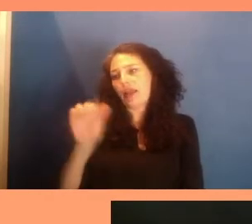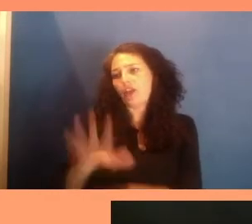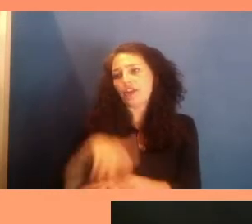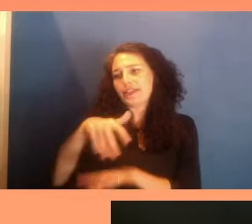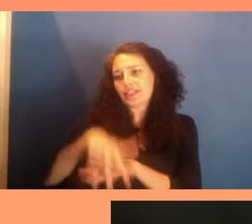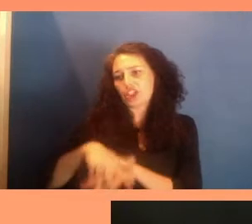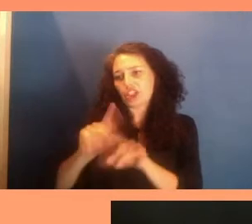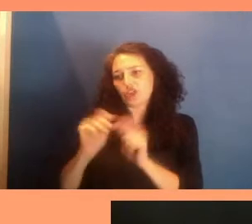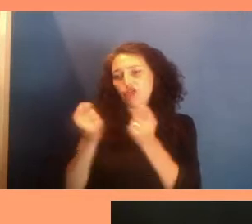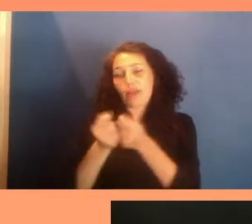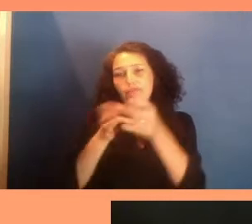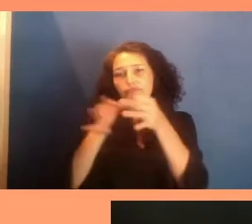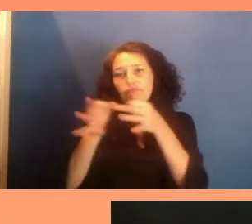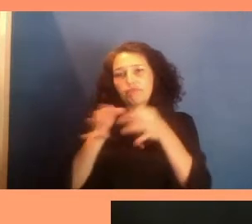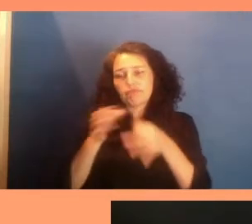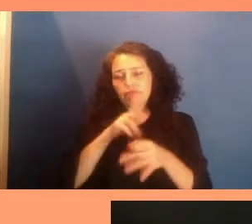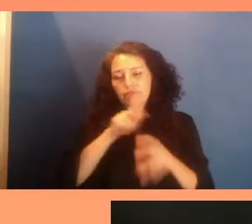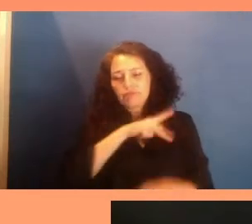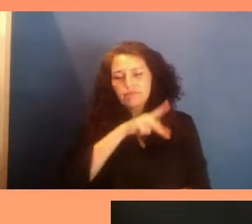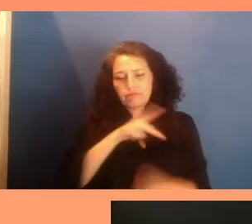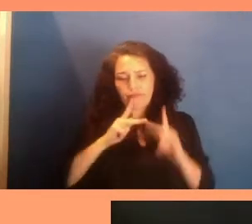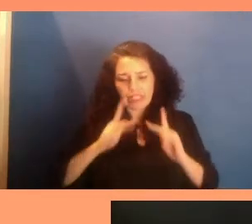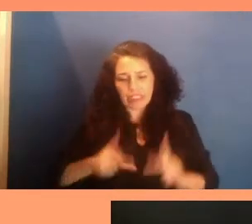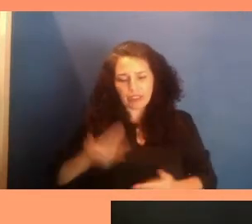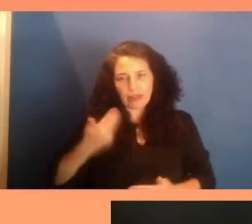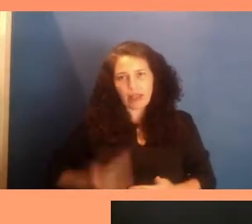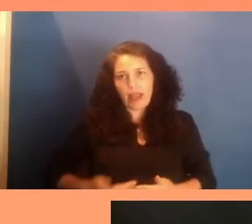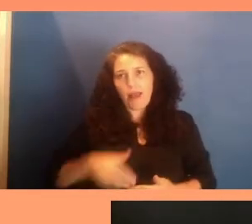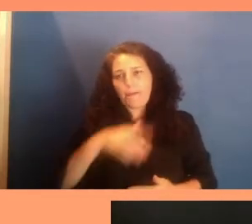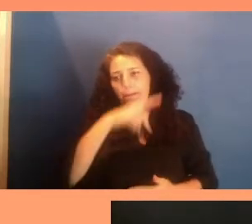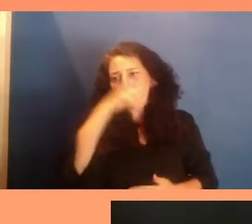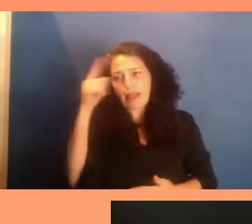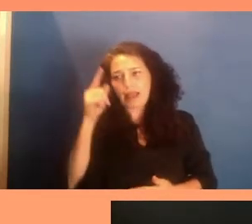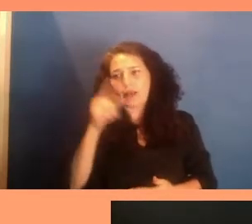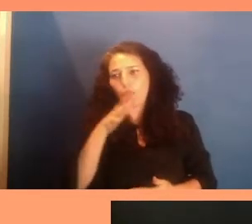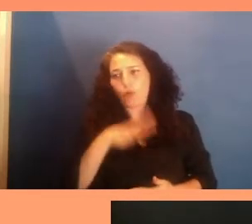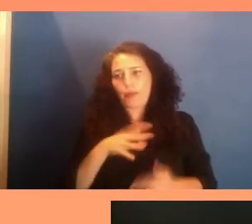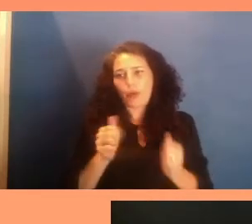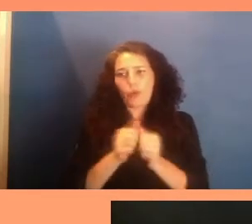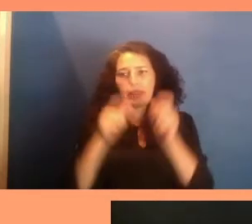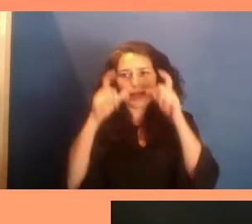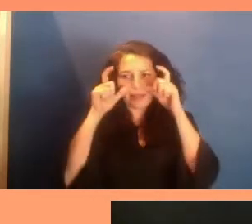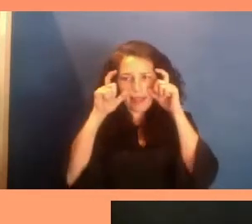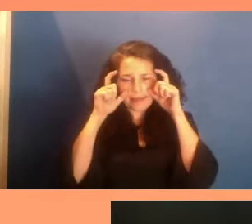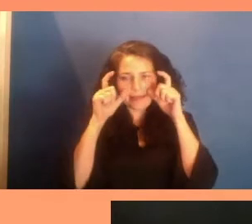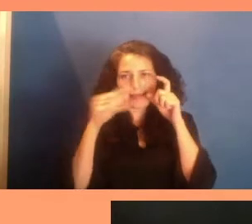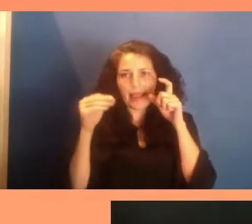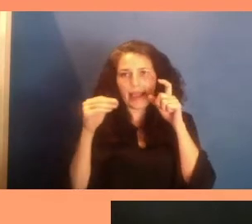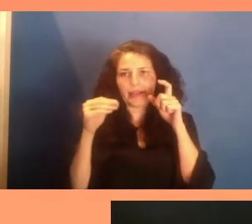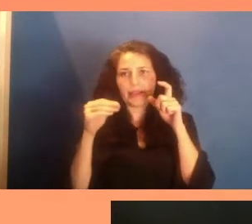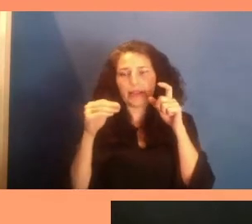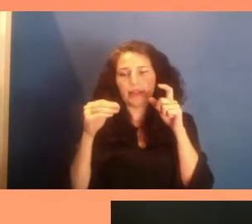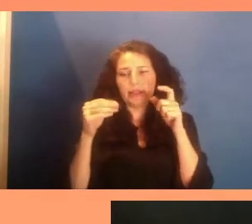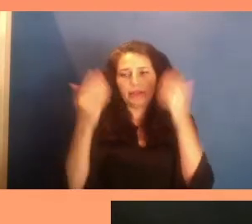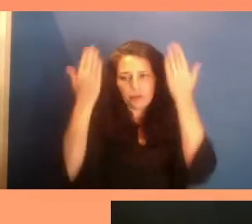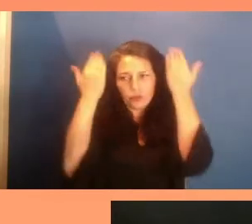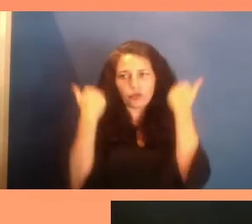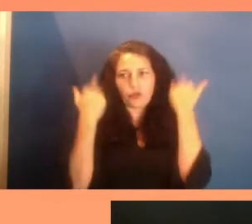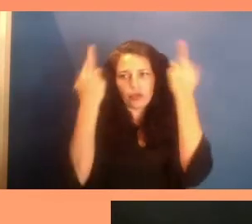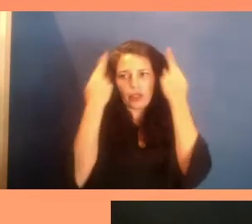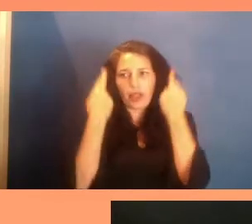physical description of me: I am a Black woman with glasses and short locks,